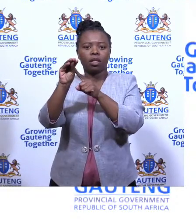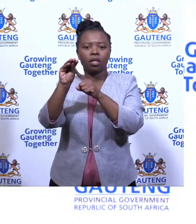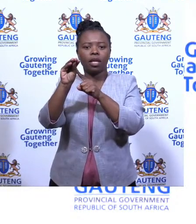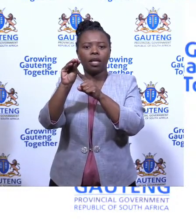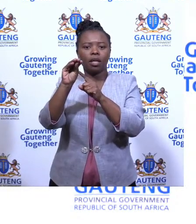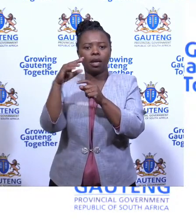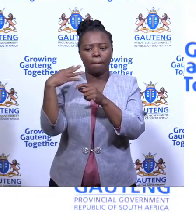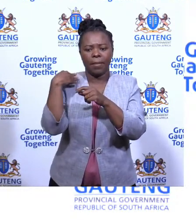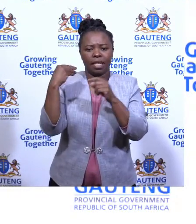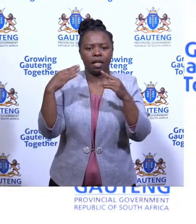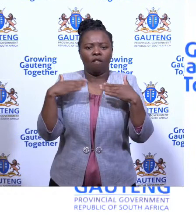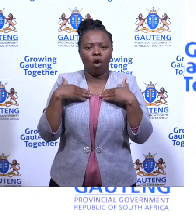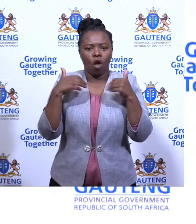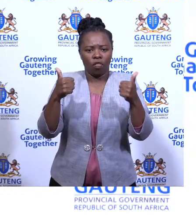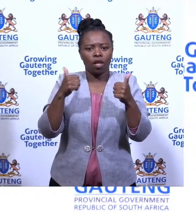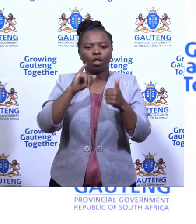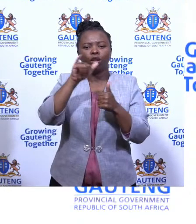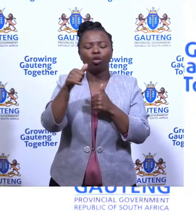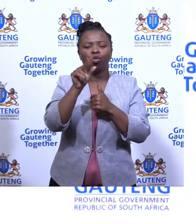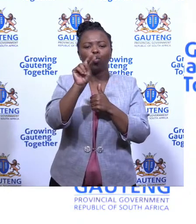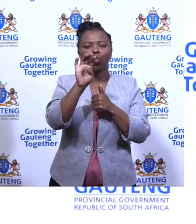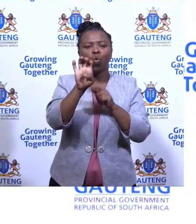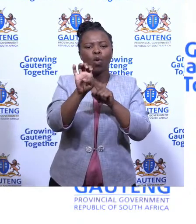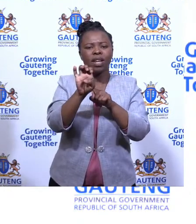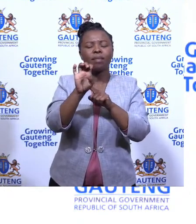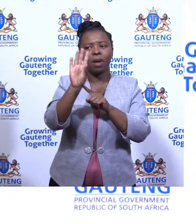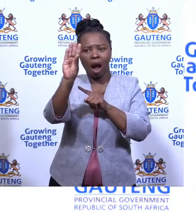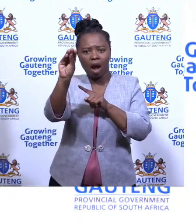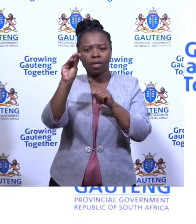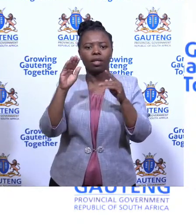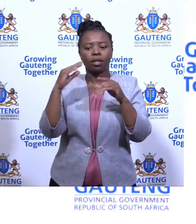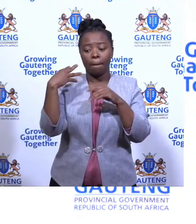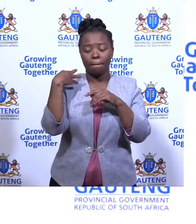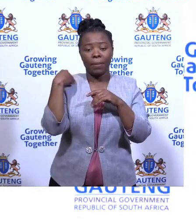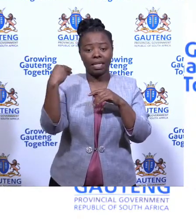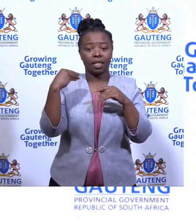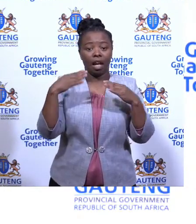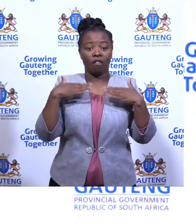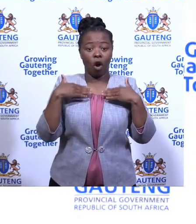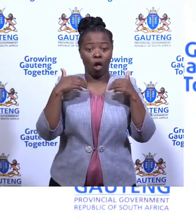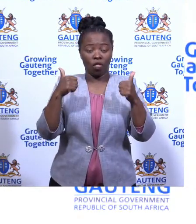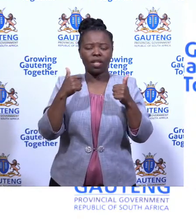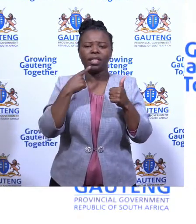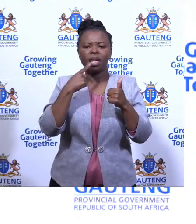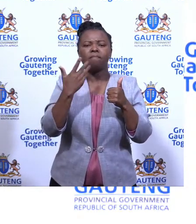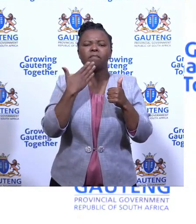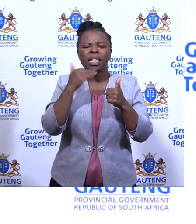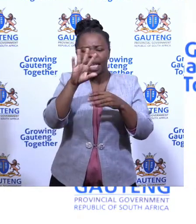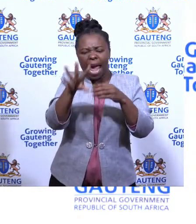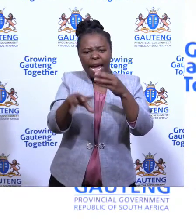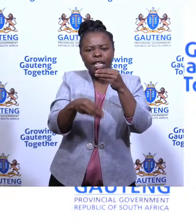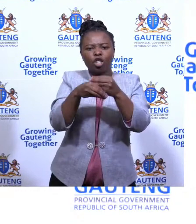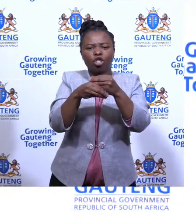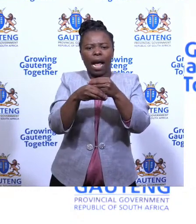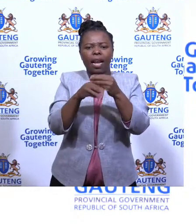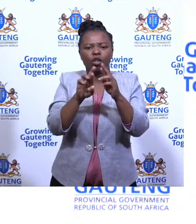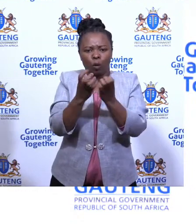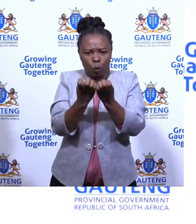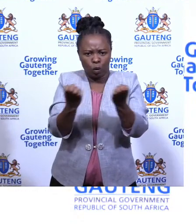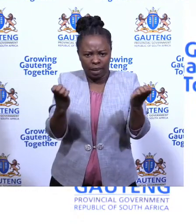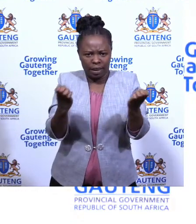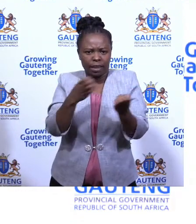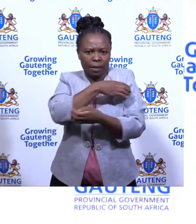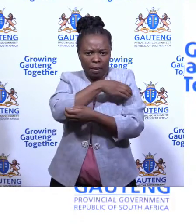June, I requested the Minister of Health that give us additional capacity, both on